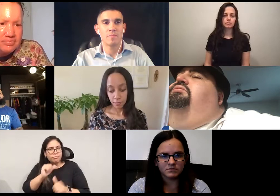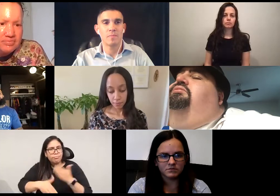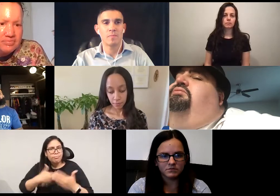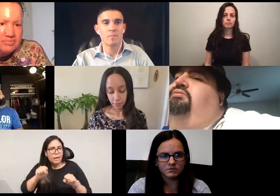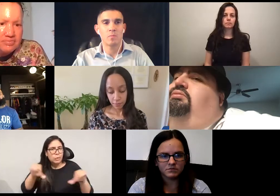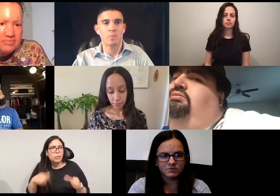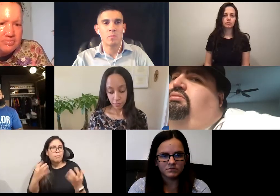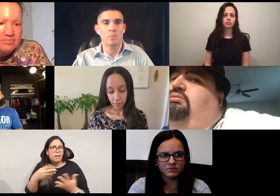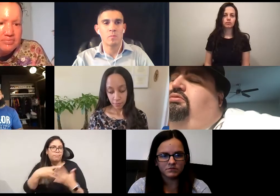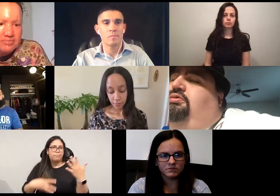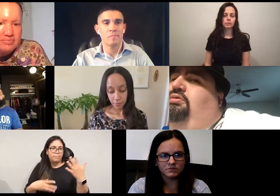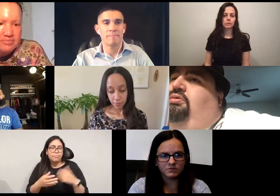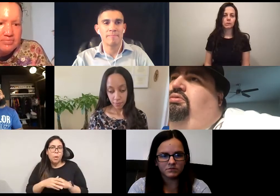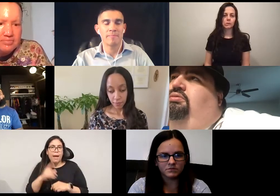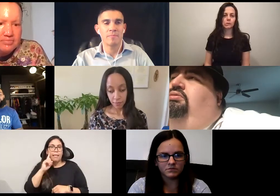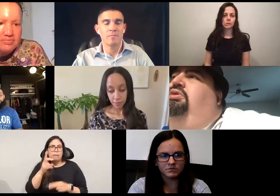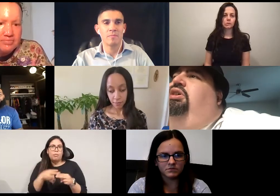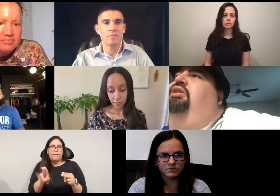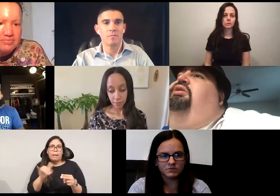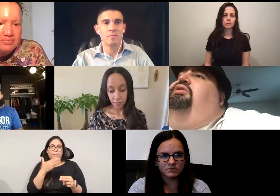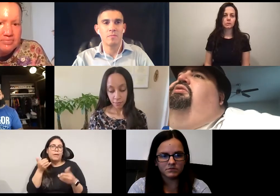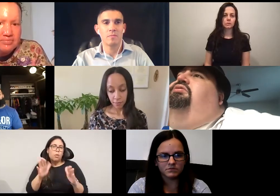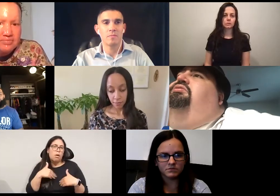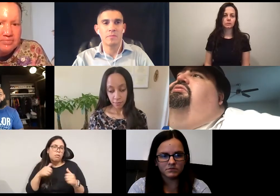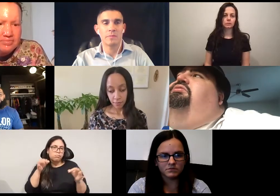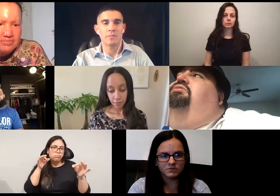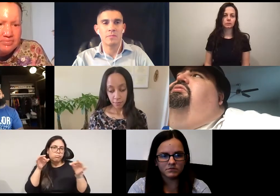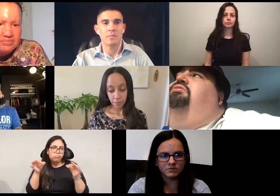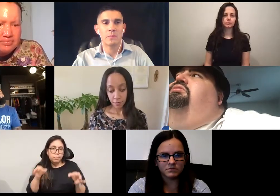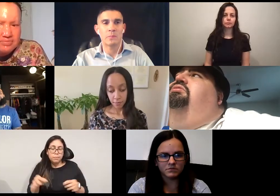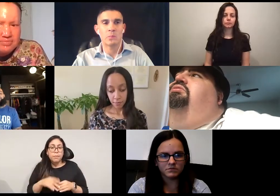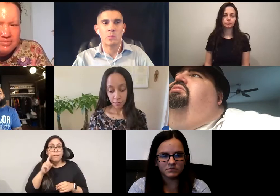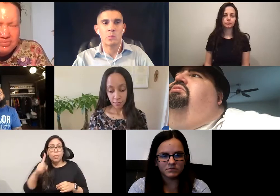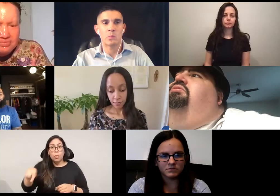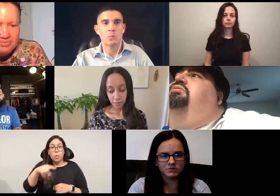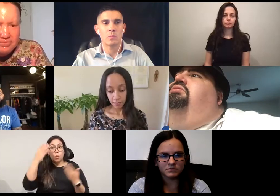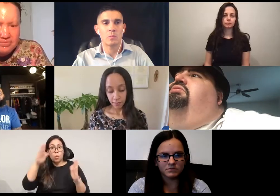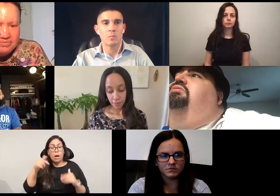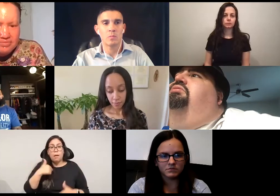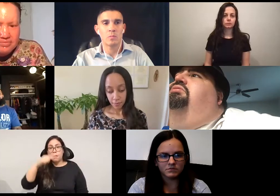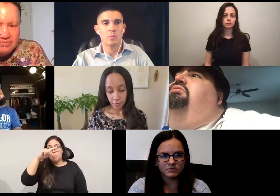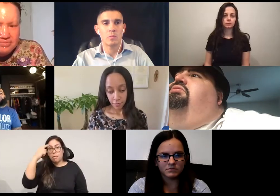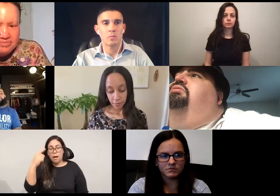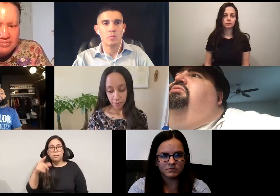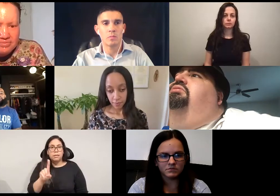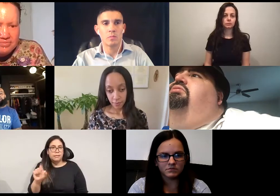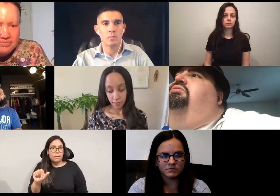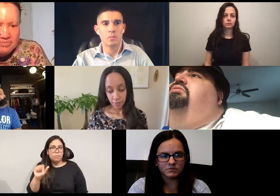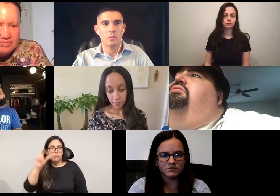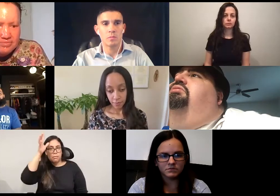briefly, that's kind of like a best way I can put it. And I am, just for those that don't know, I'm a Black disabled man,